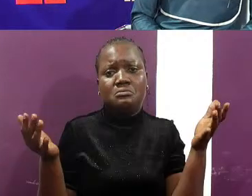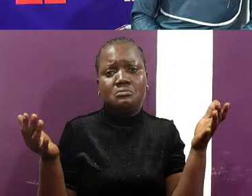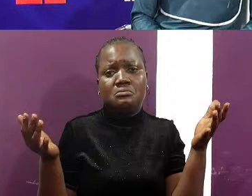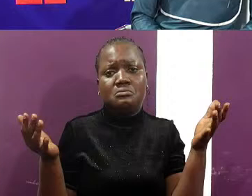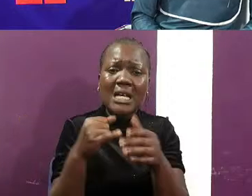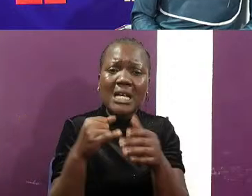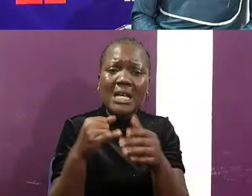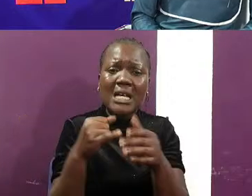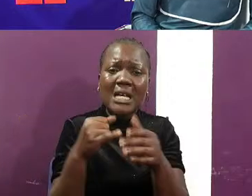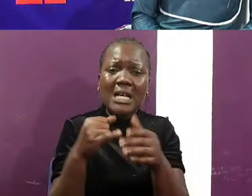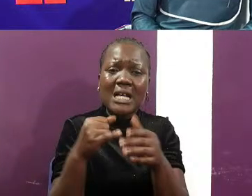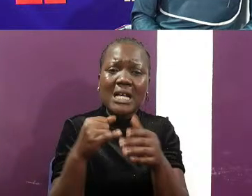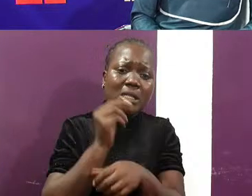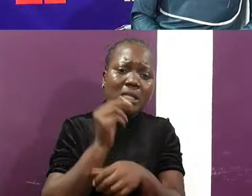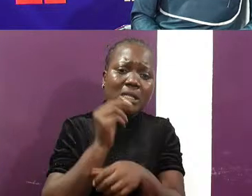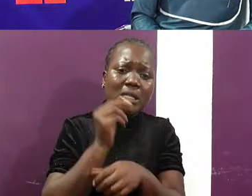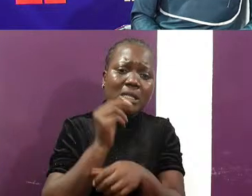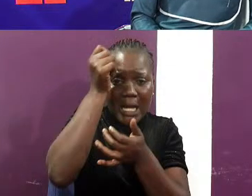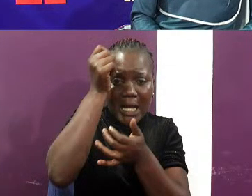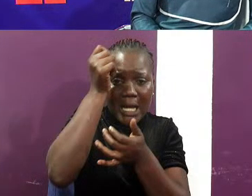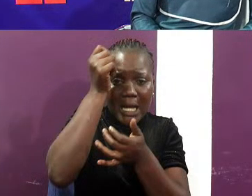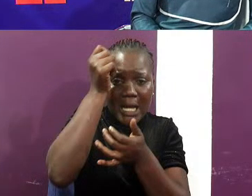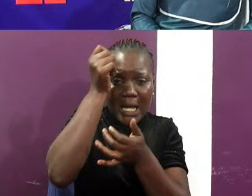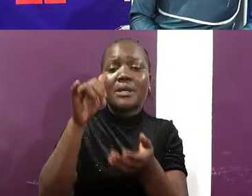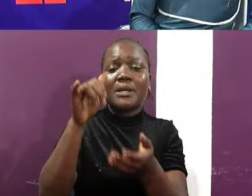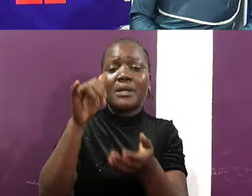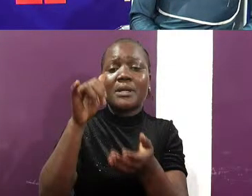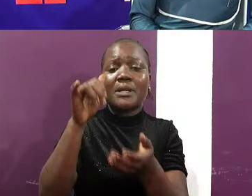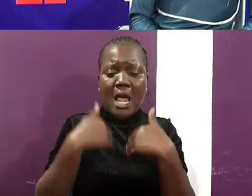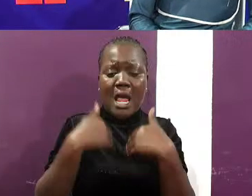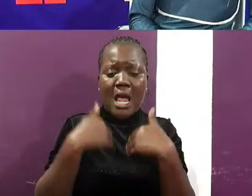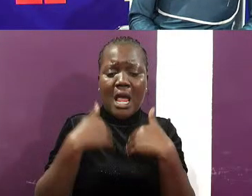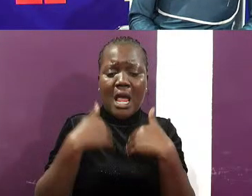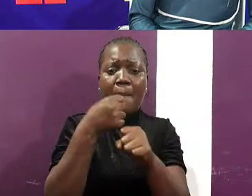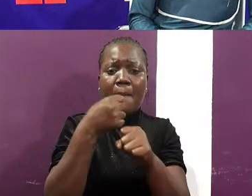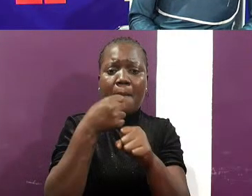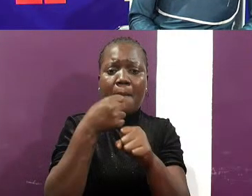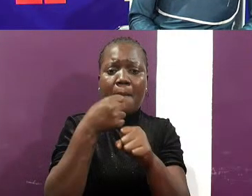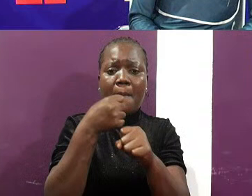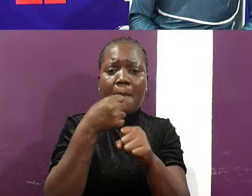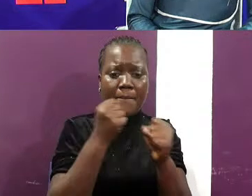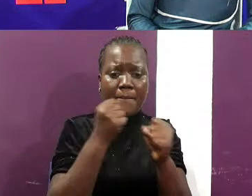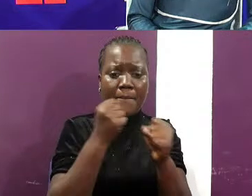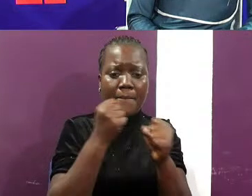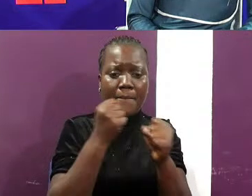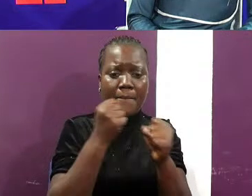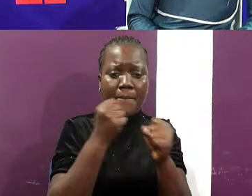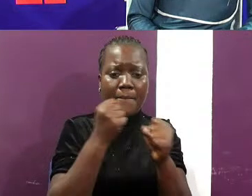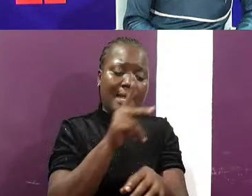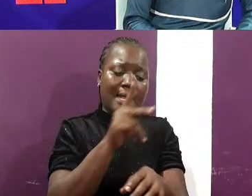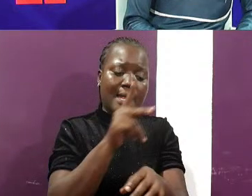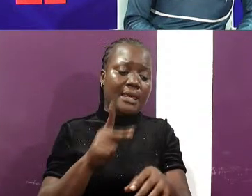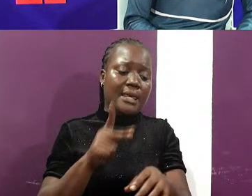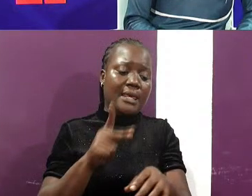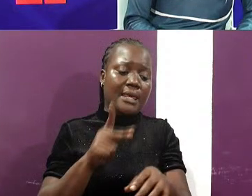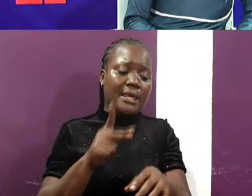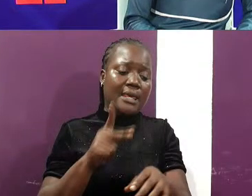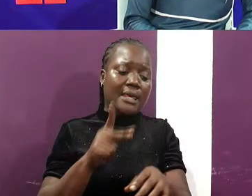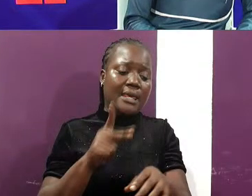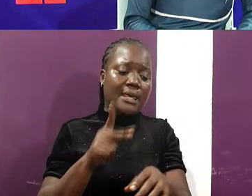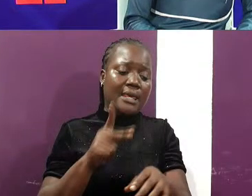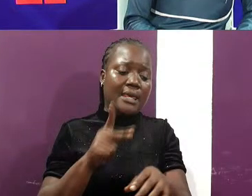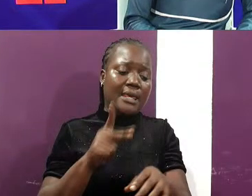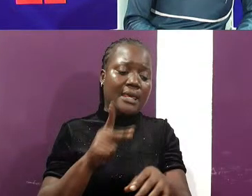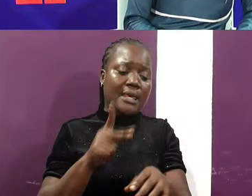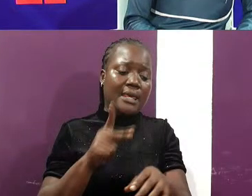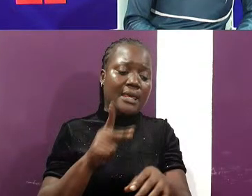to me ewa hinim no to me dino a kopem any babia inti me entra enko.